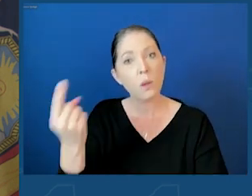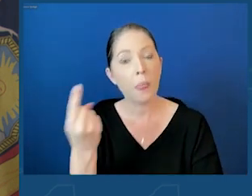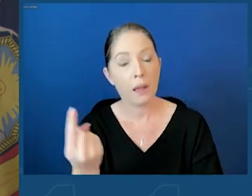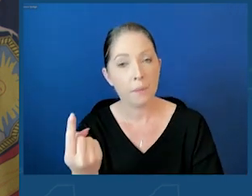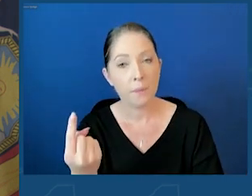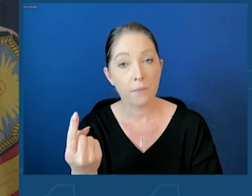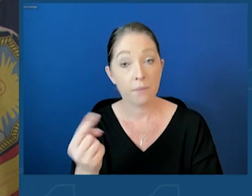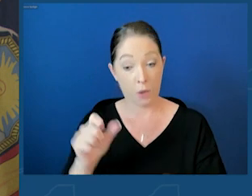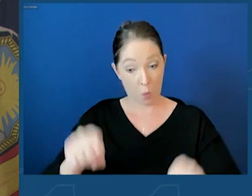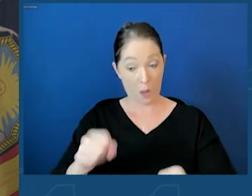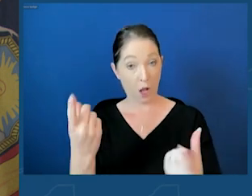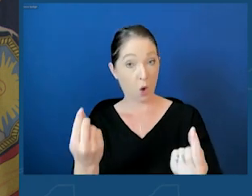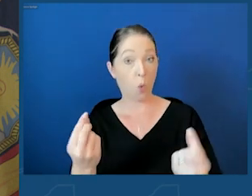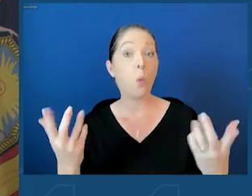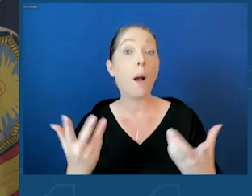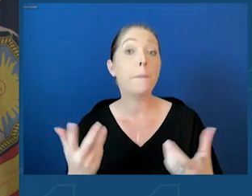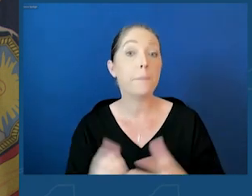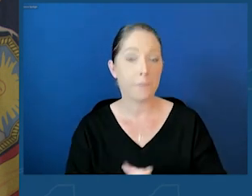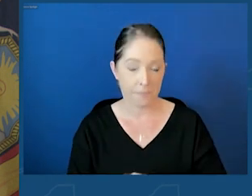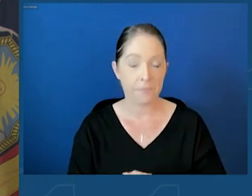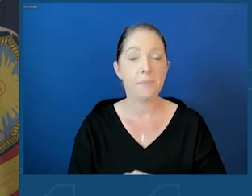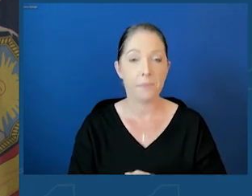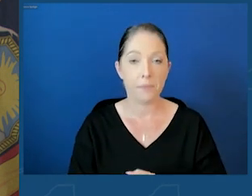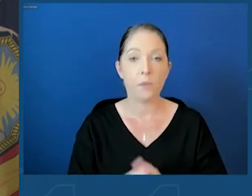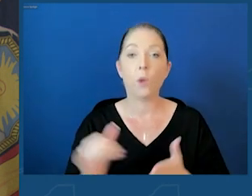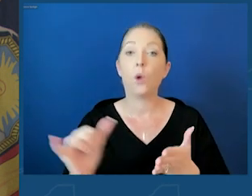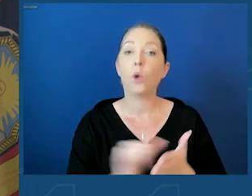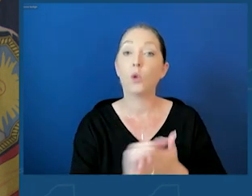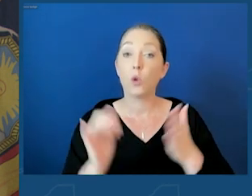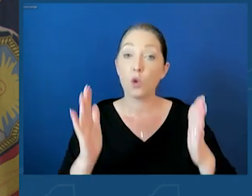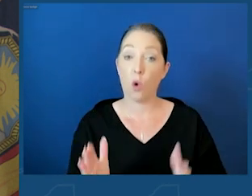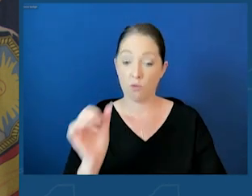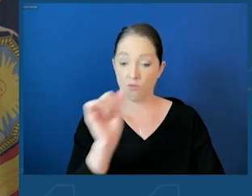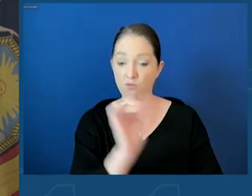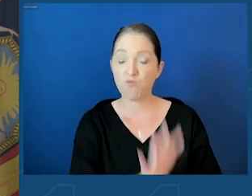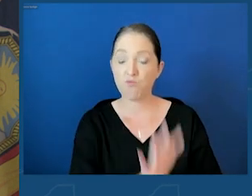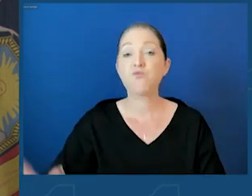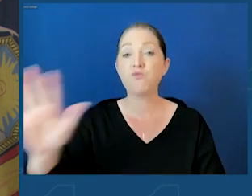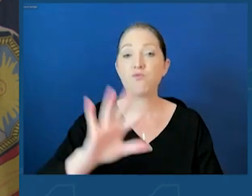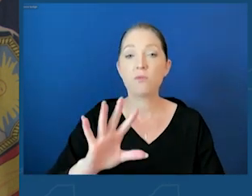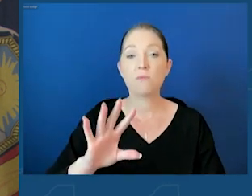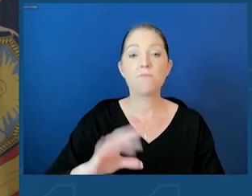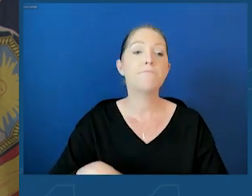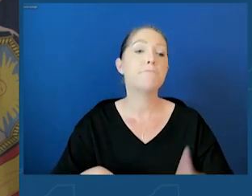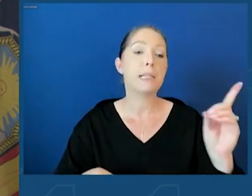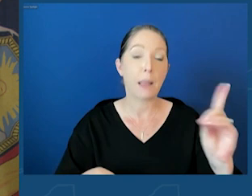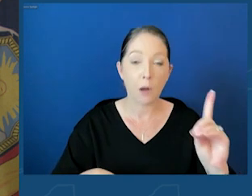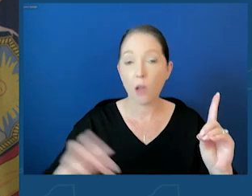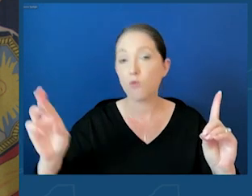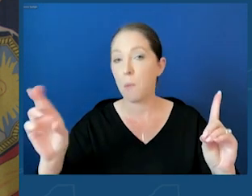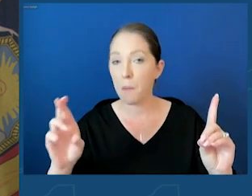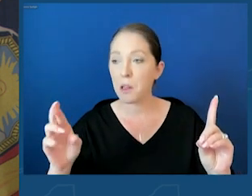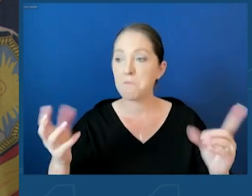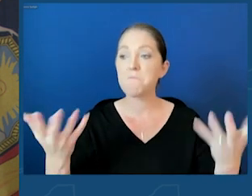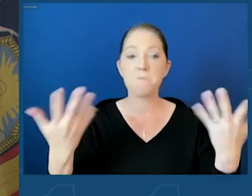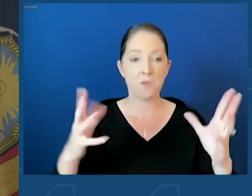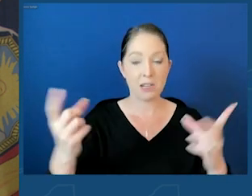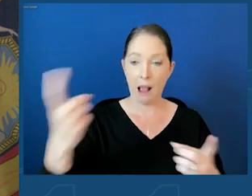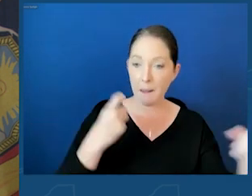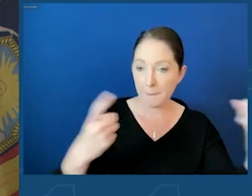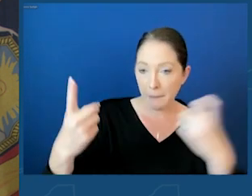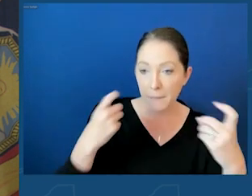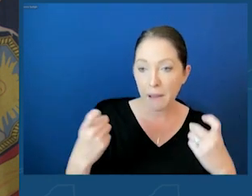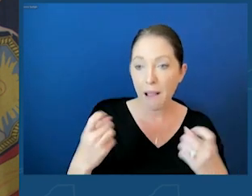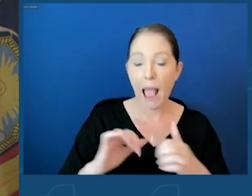can do. New Yorkers from across the state, Democrats and Republicans, have asked me for help placing these migrants